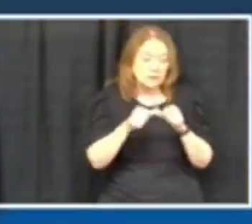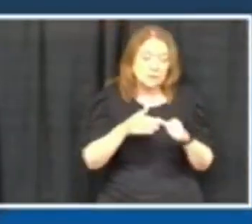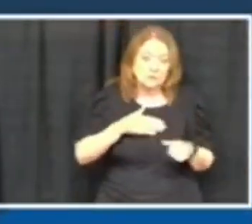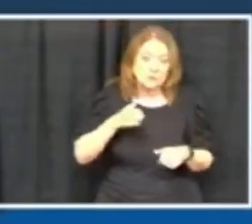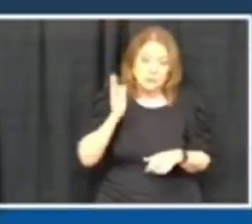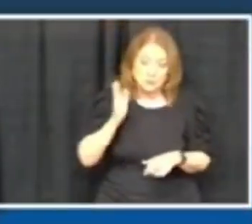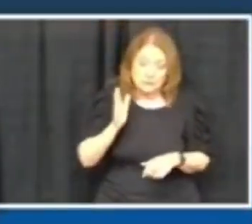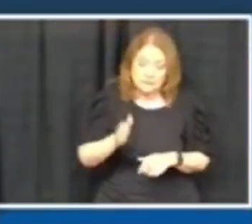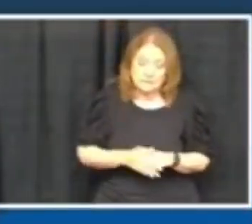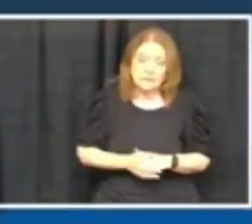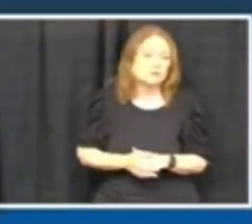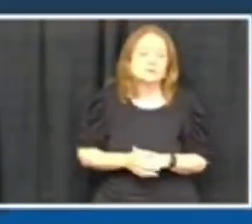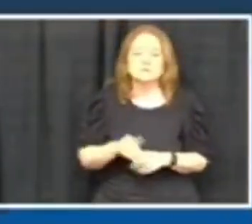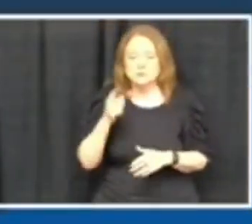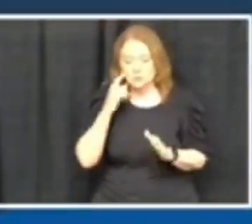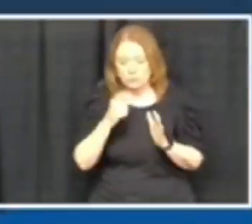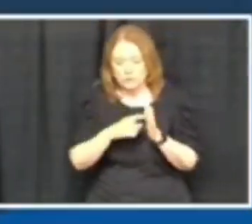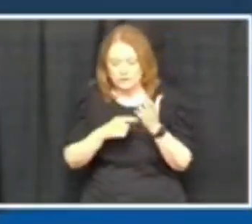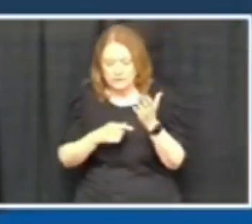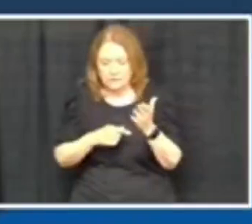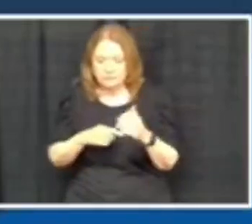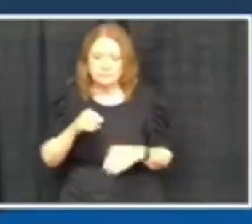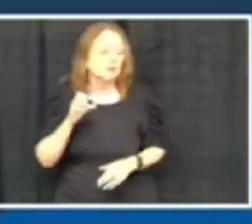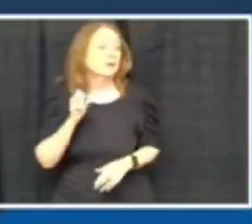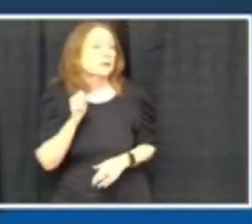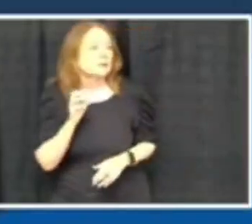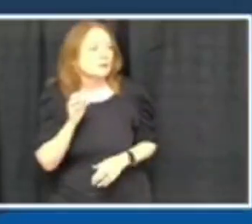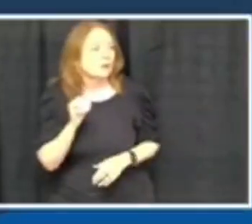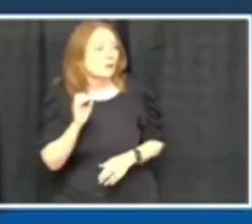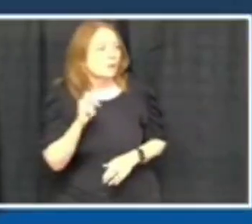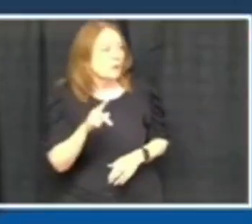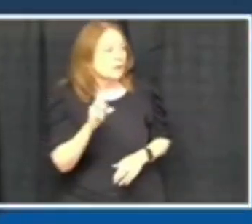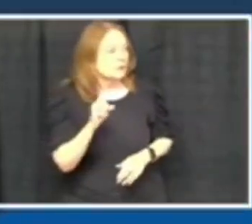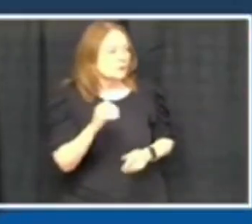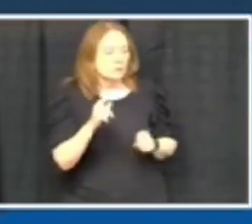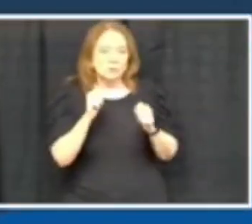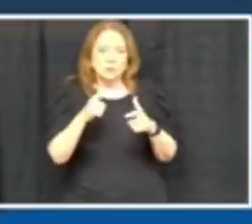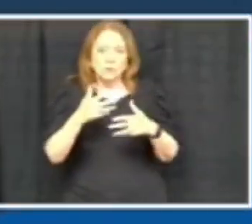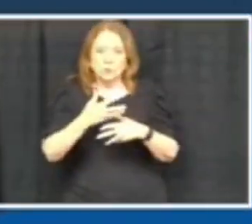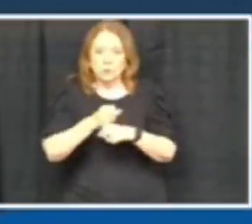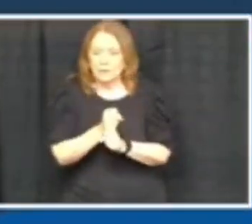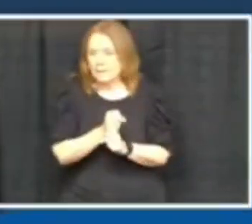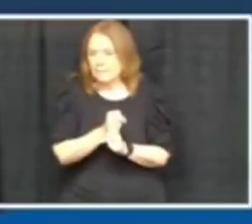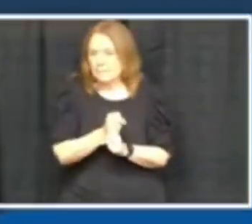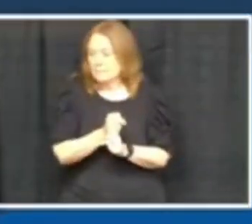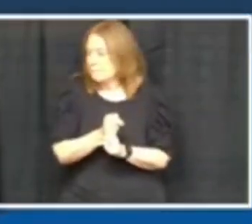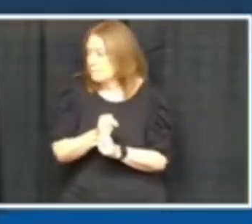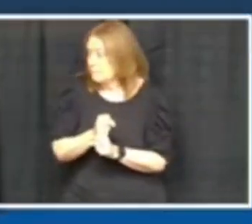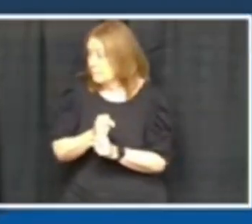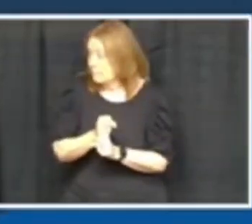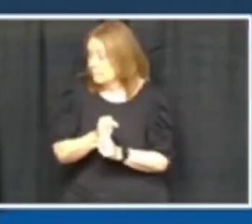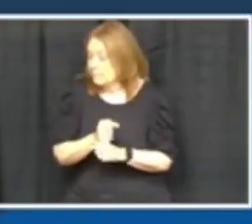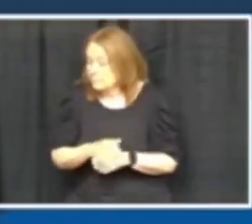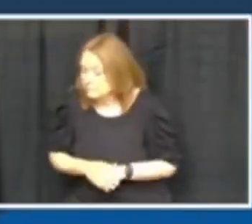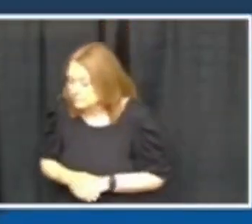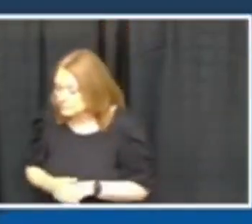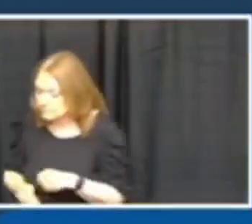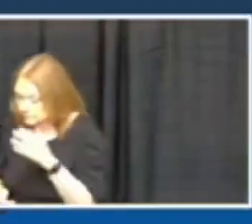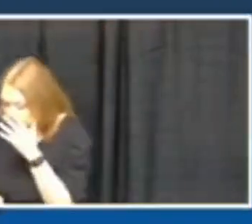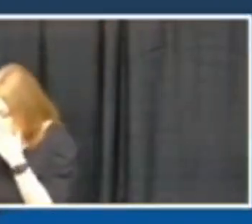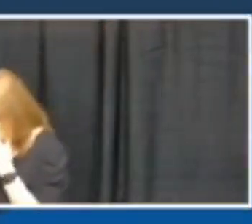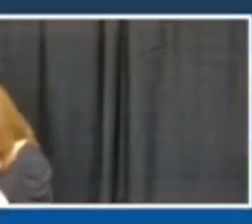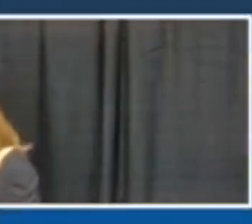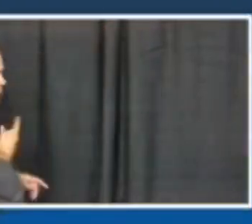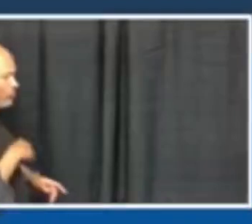presentation. You're recognized. And so, okay, so we're just going to do a quick recap. We talked about